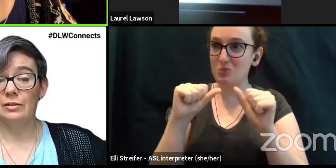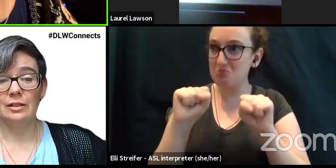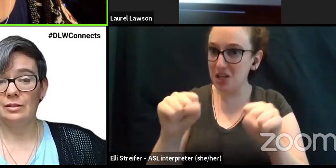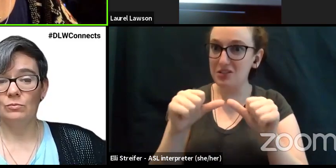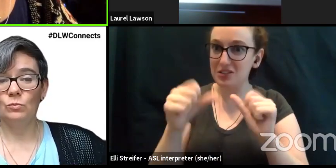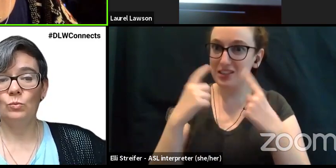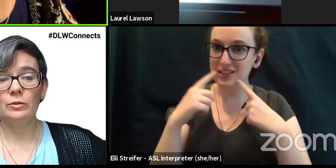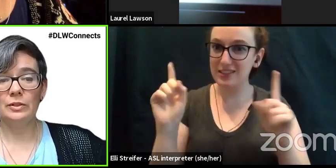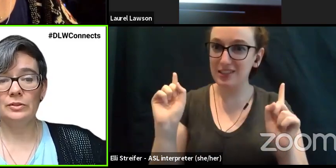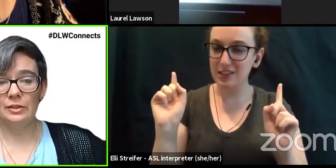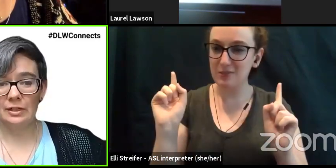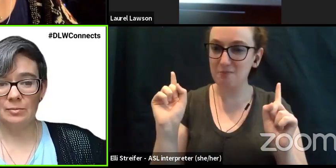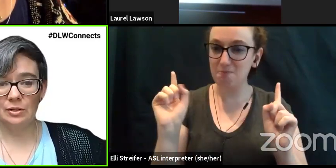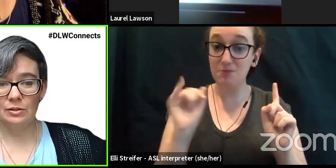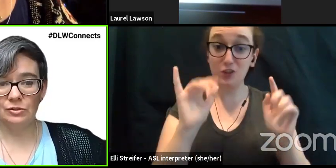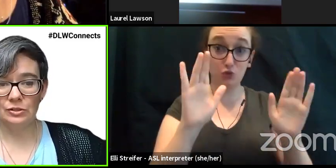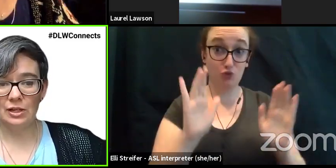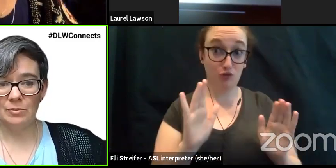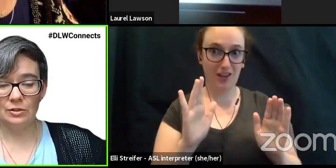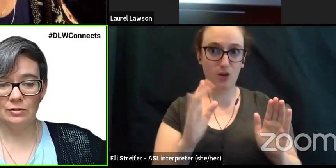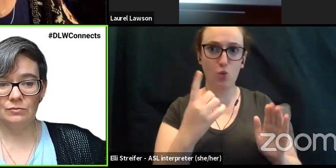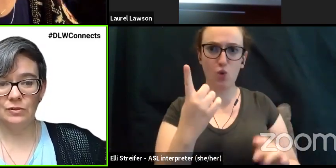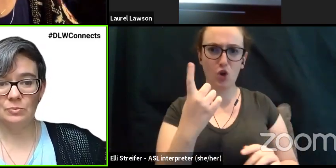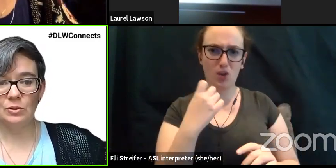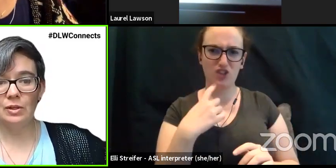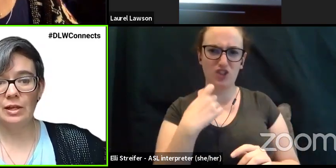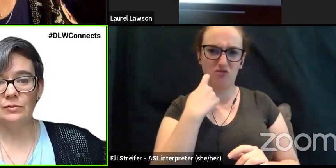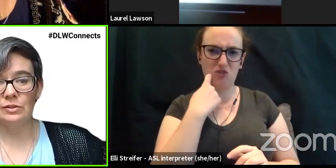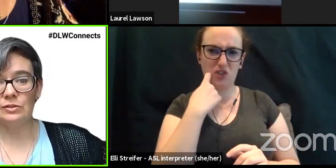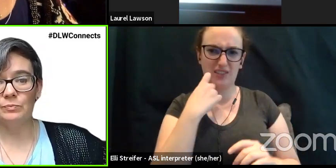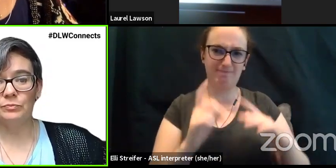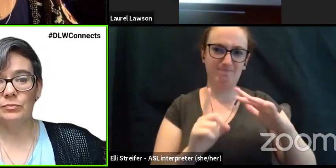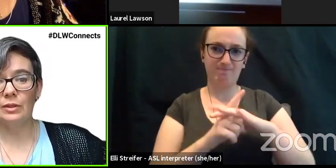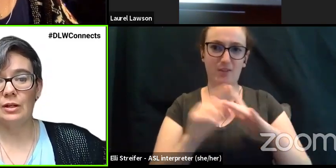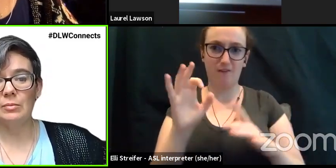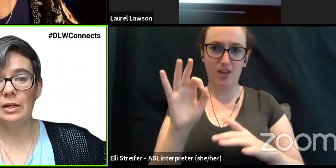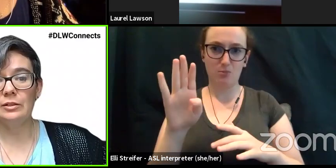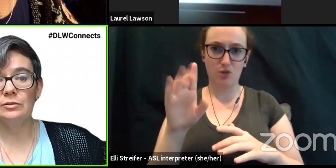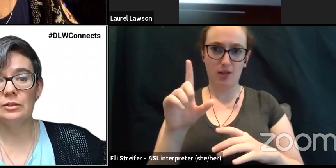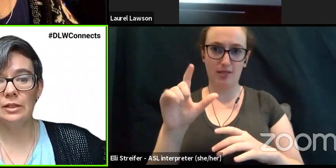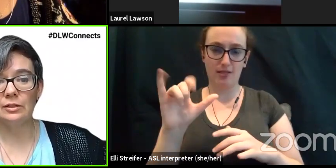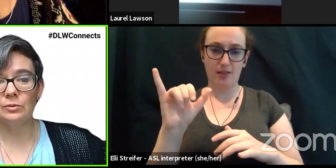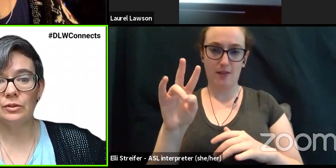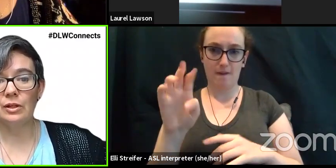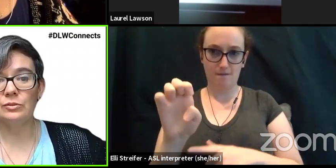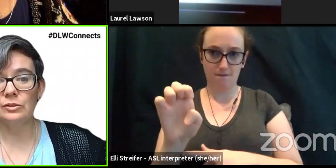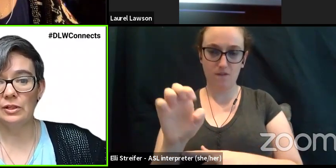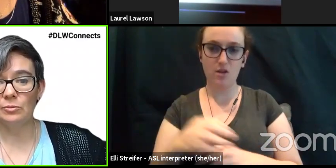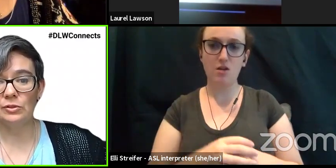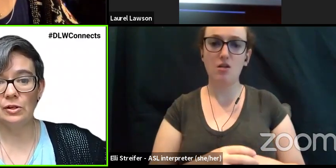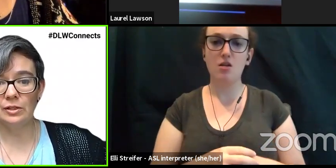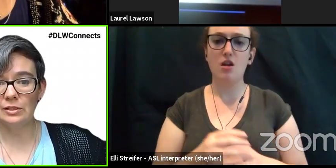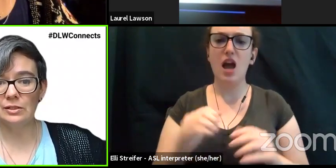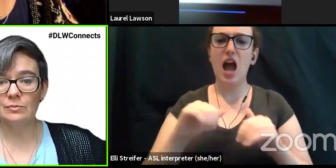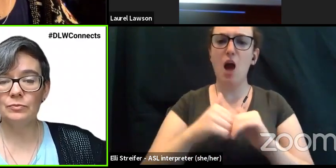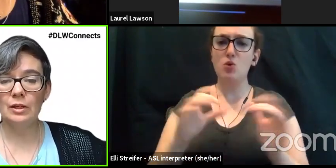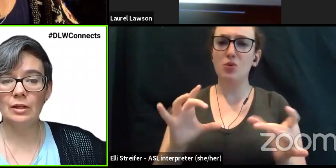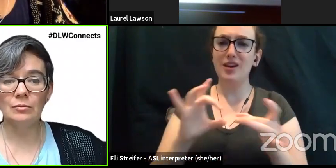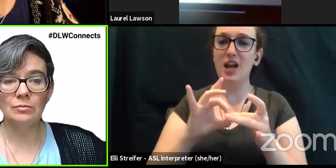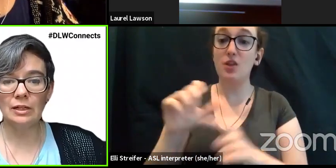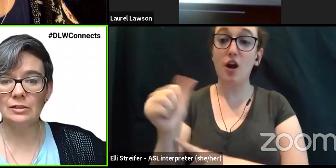that's great. And one question that came in on the Facebook Live is, how do you connect with other disabled